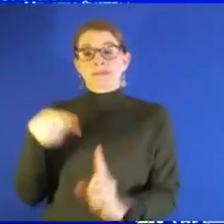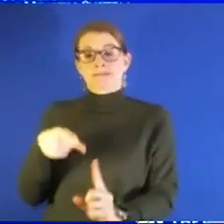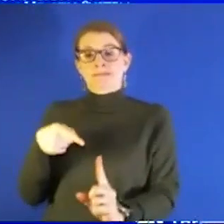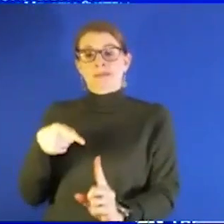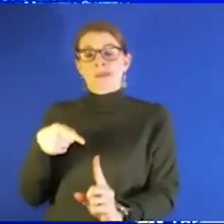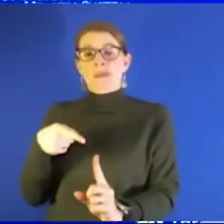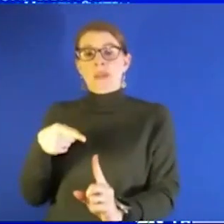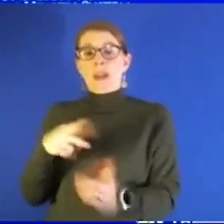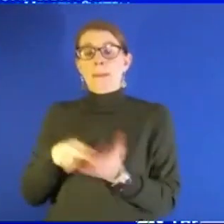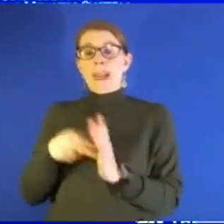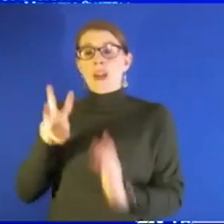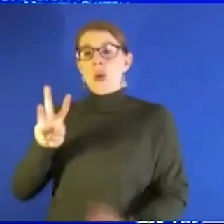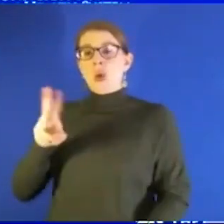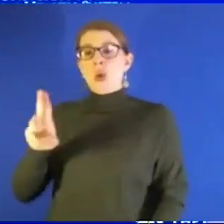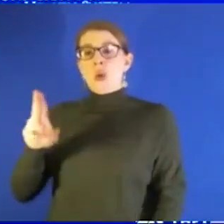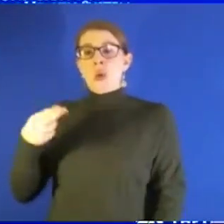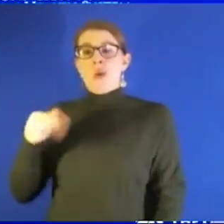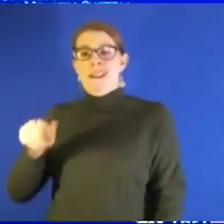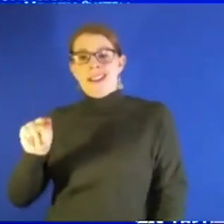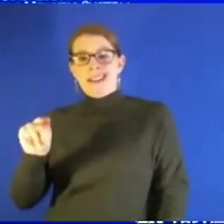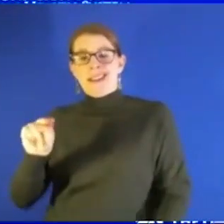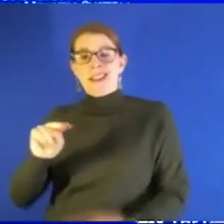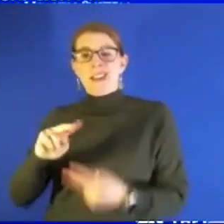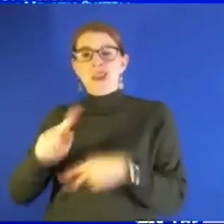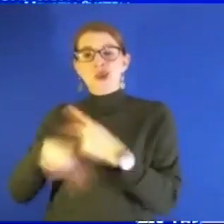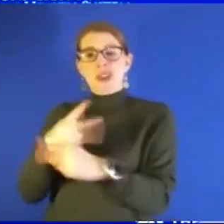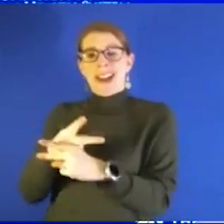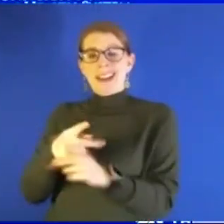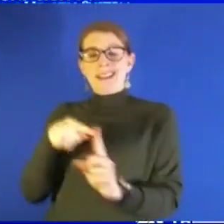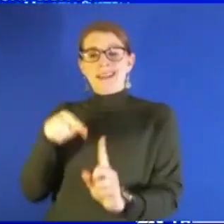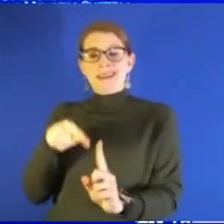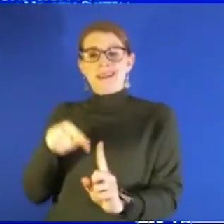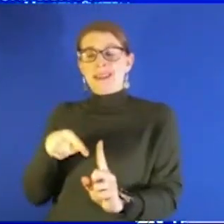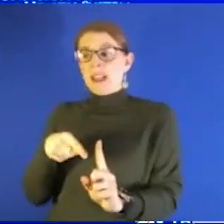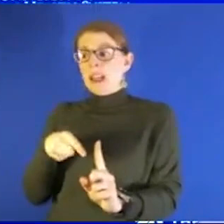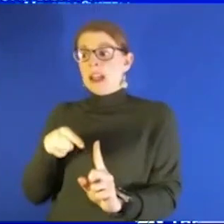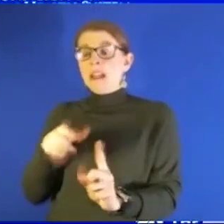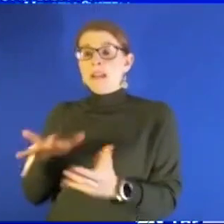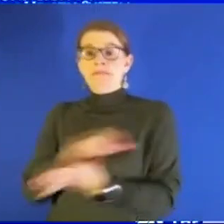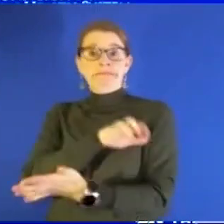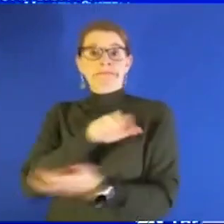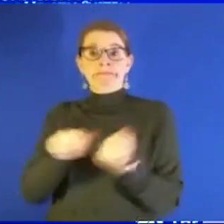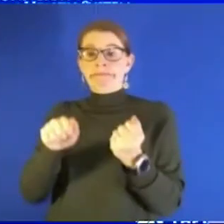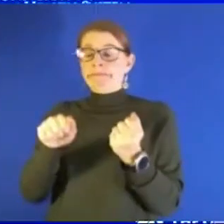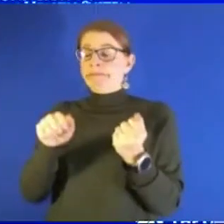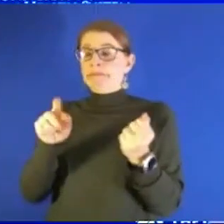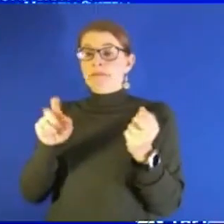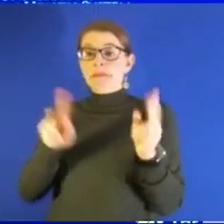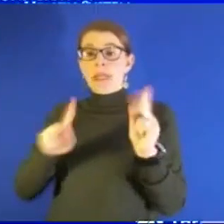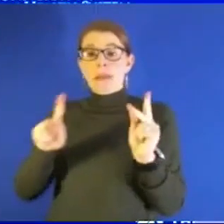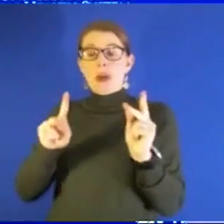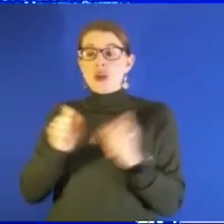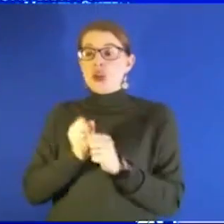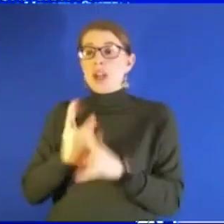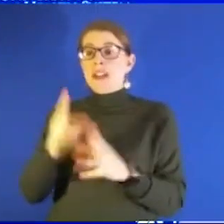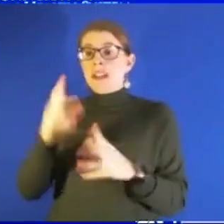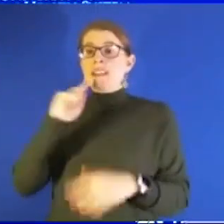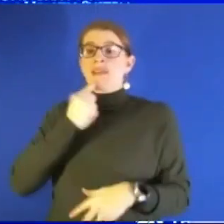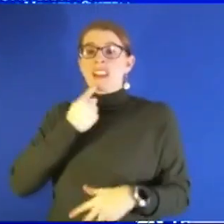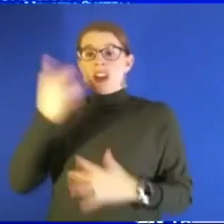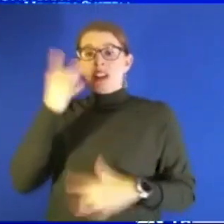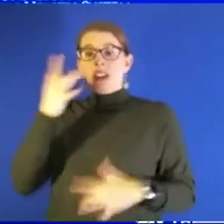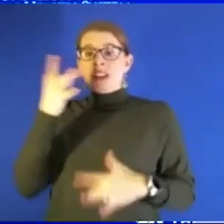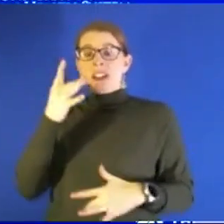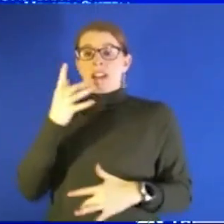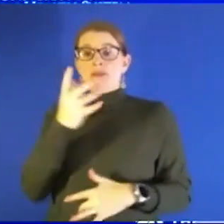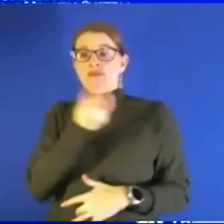original Wuhan strain. And we know that was pretty good at doing quite a bit of damage to people, causing severe illness, going to the hospital. We know from some